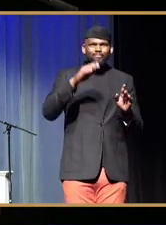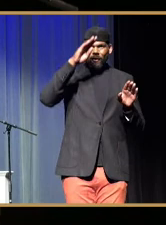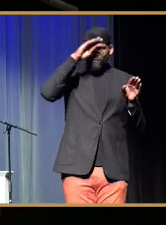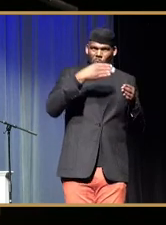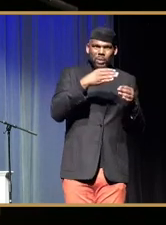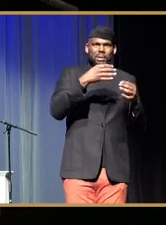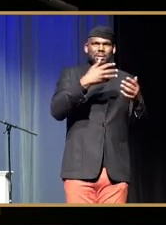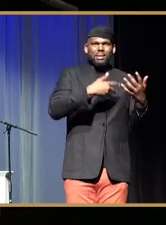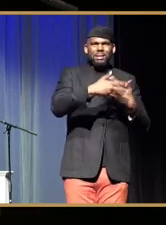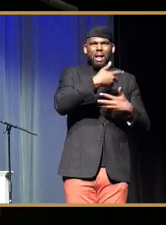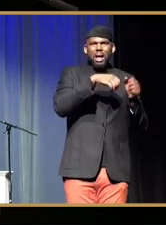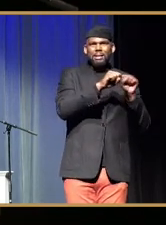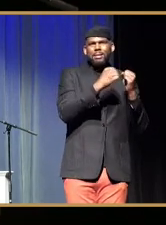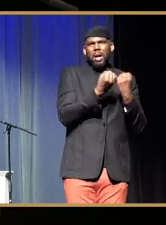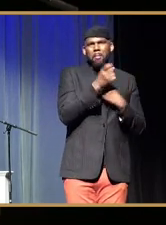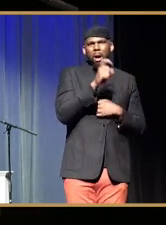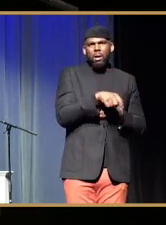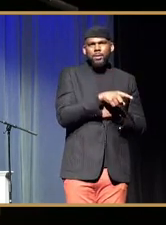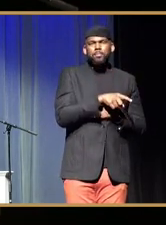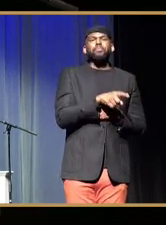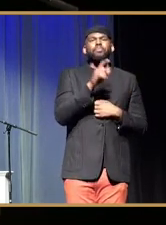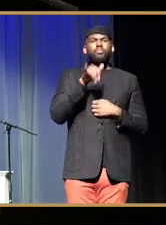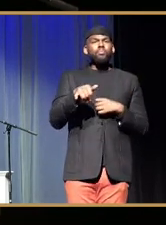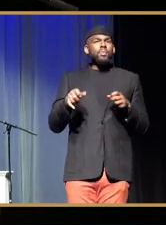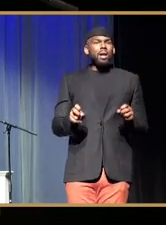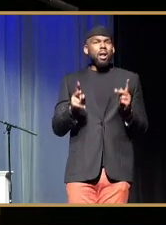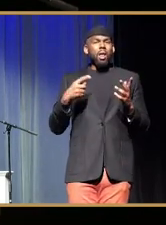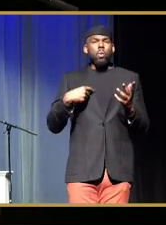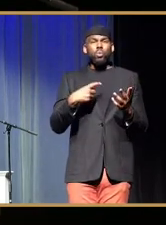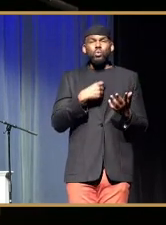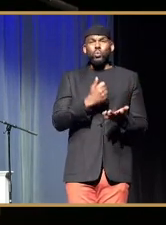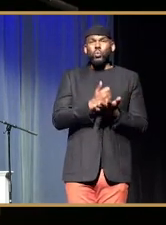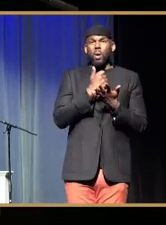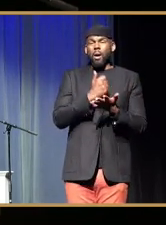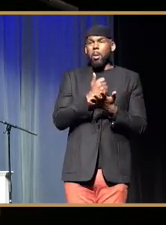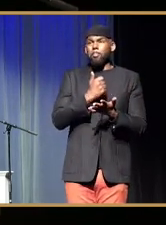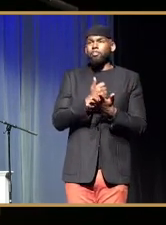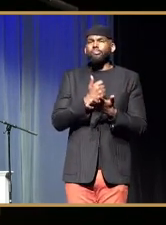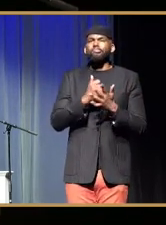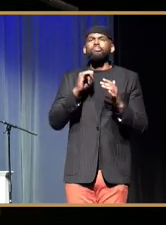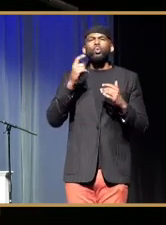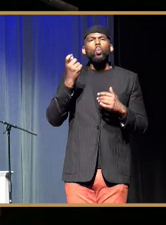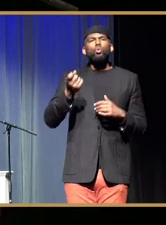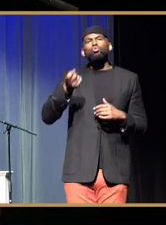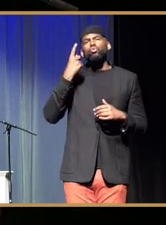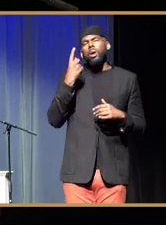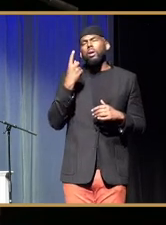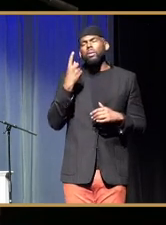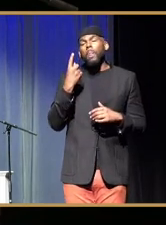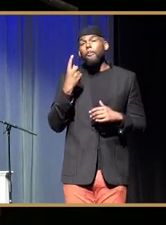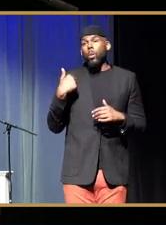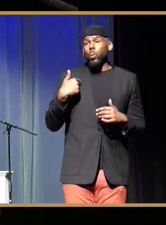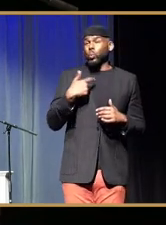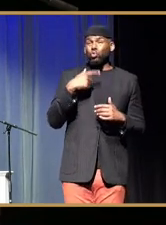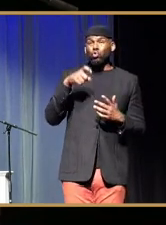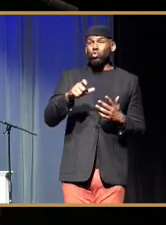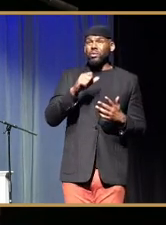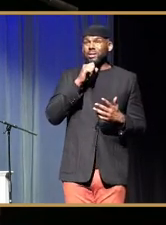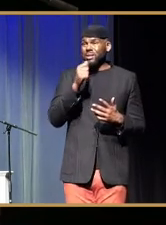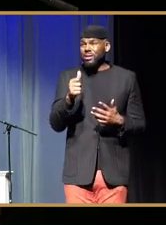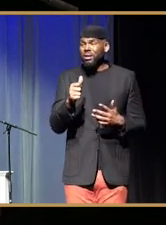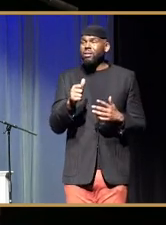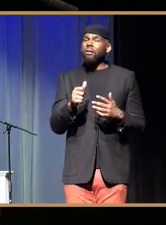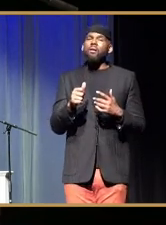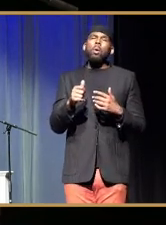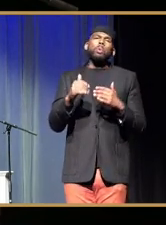person-oriented society." And that lets us help, that ought to help us to understand that we should not